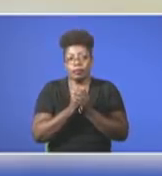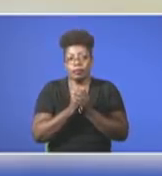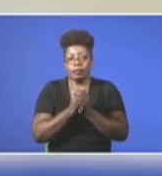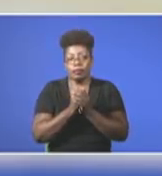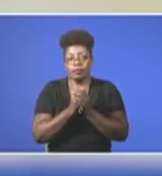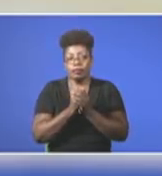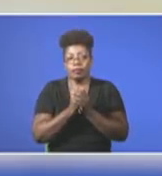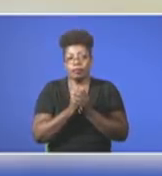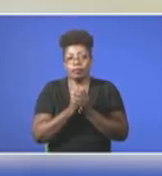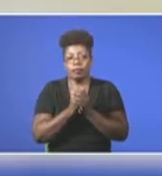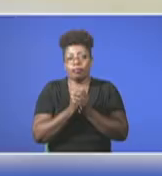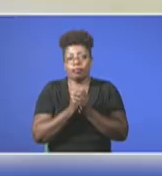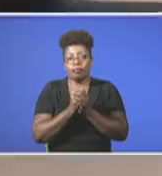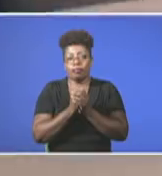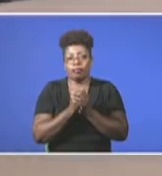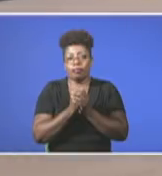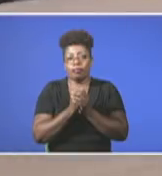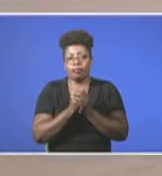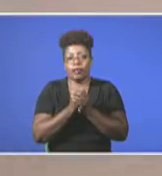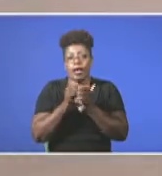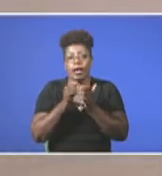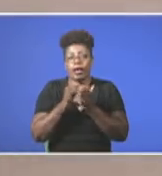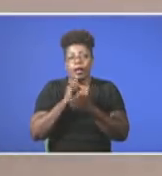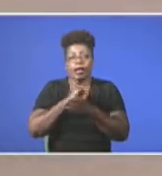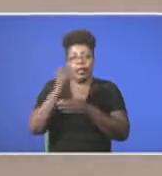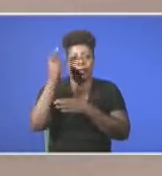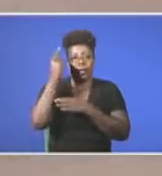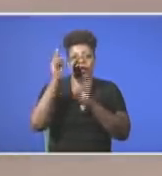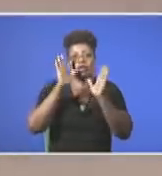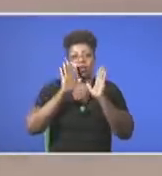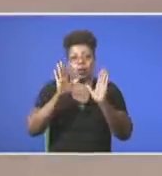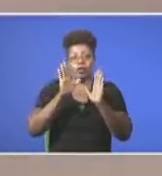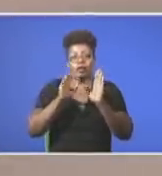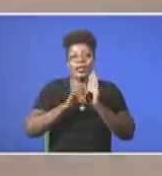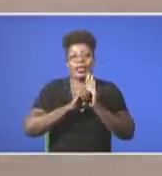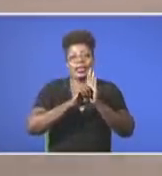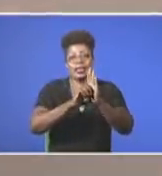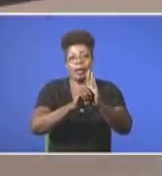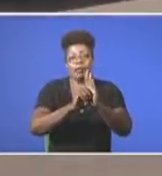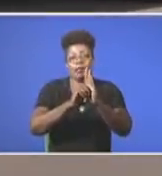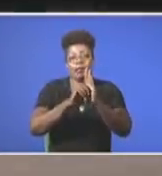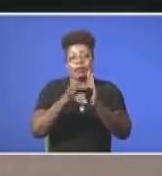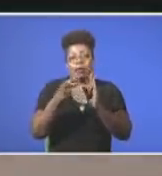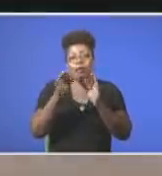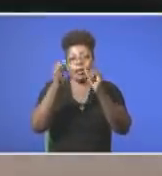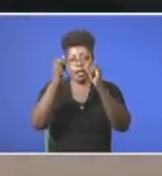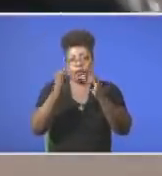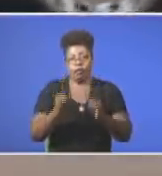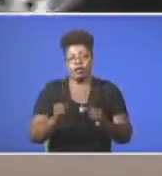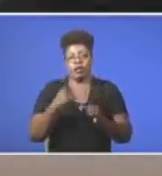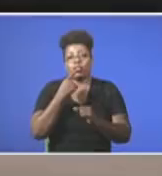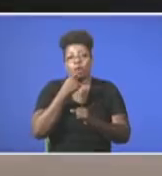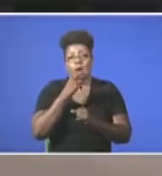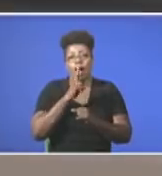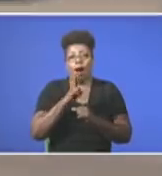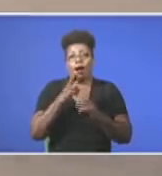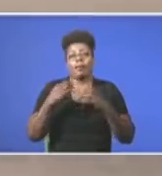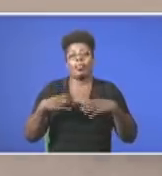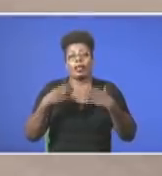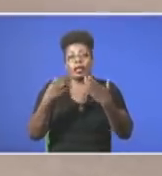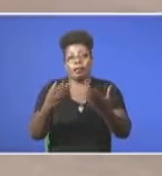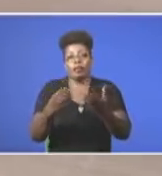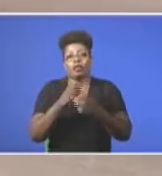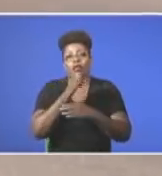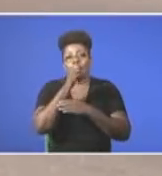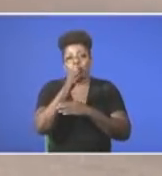really excellent example of individuals who are also committed to ensure that we have